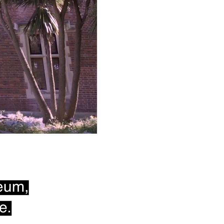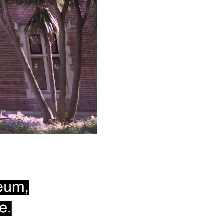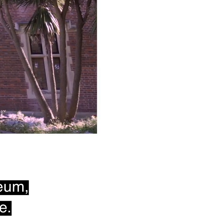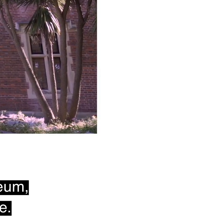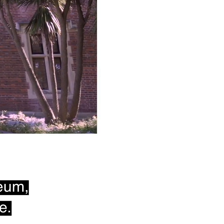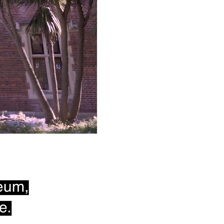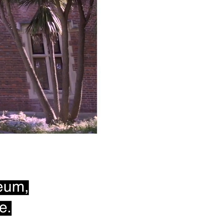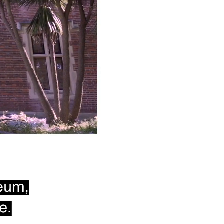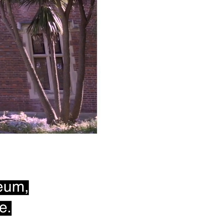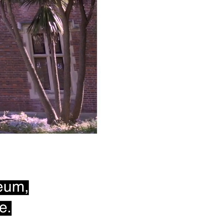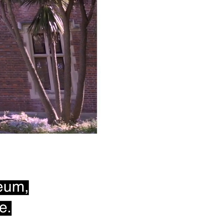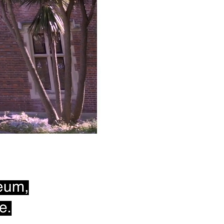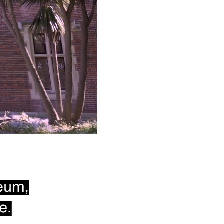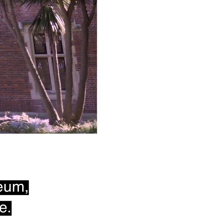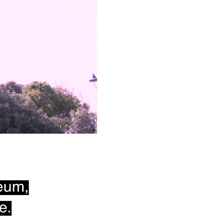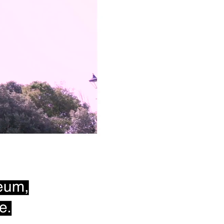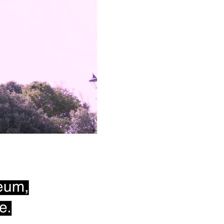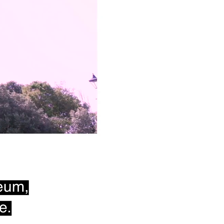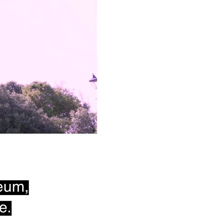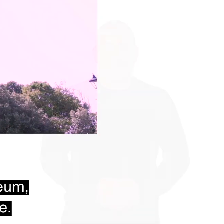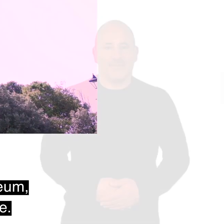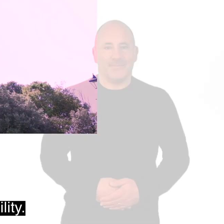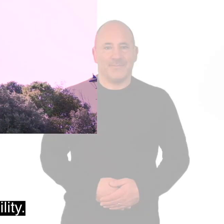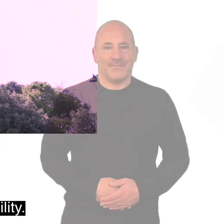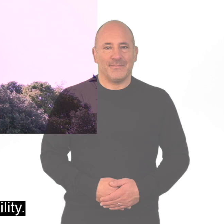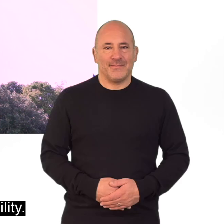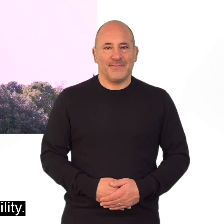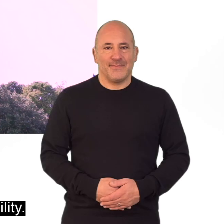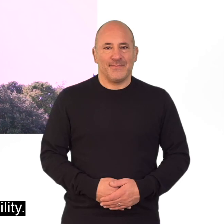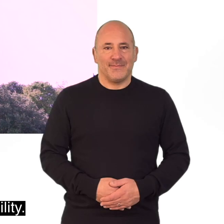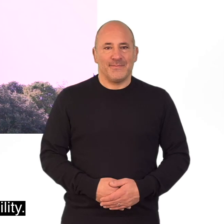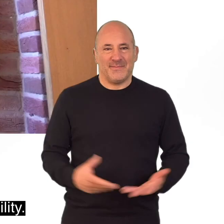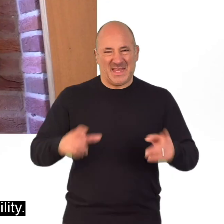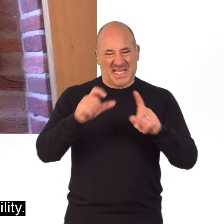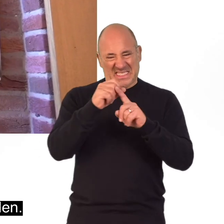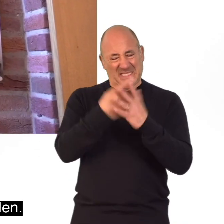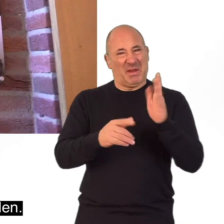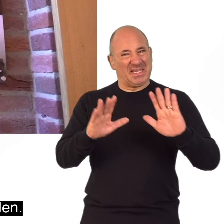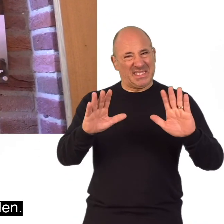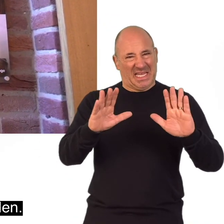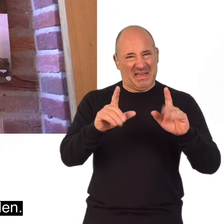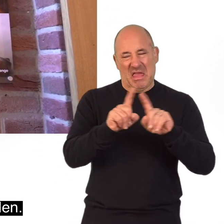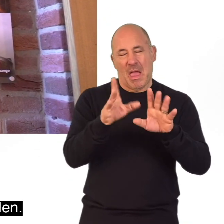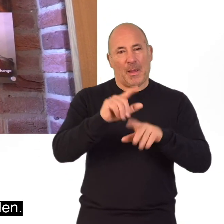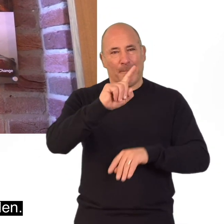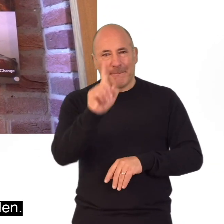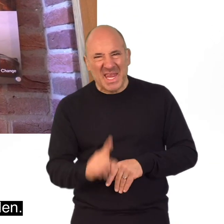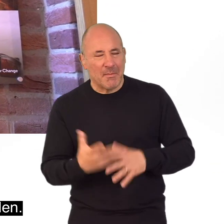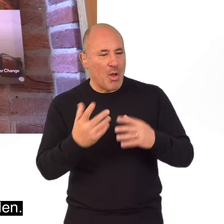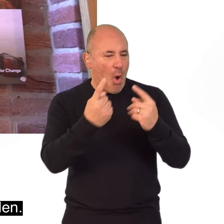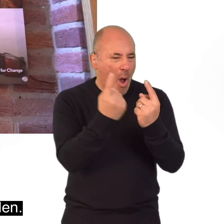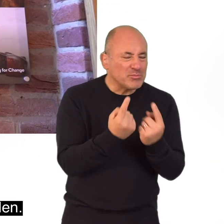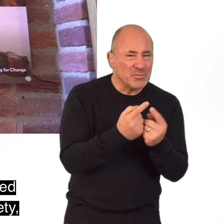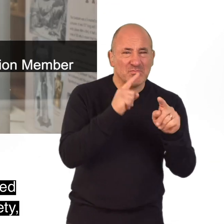Rose speaks in the museum, a 1920s country house. Things to do with disability, people, objects